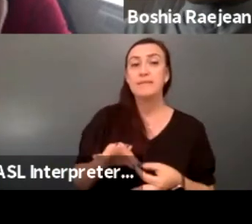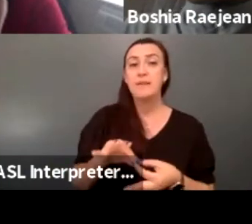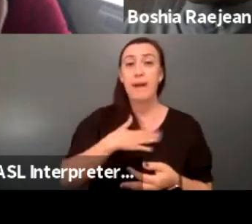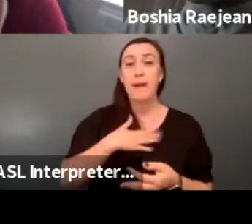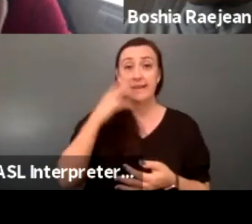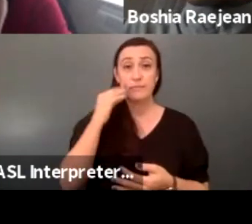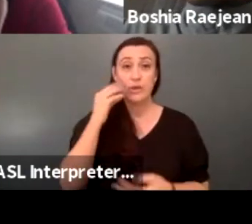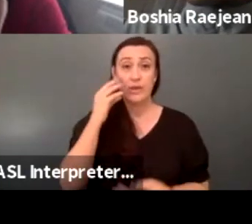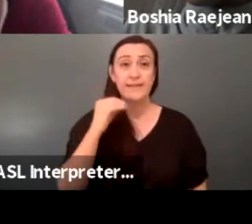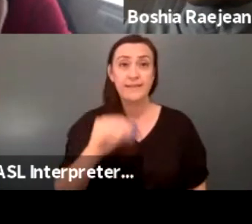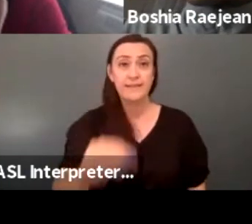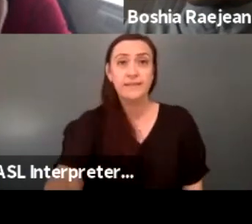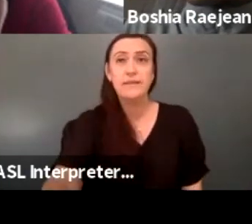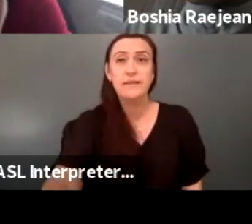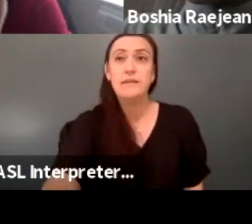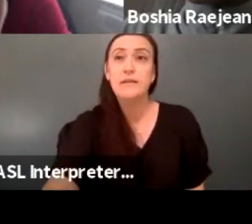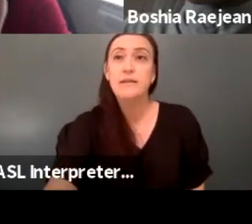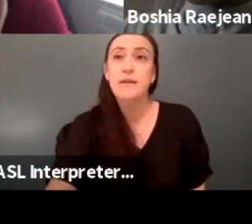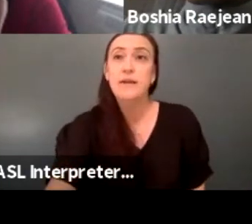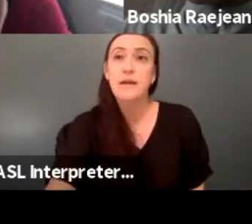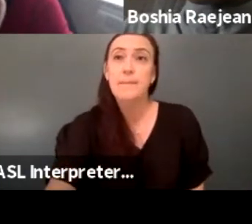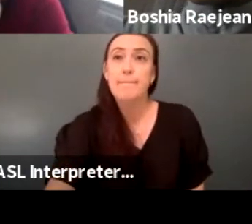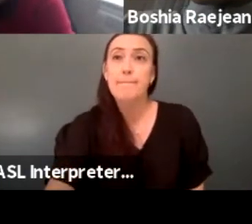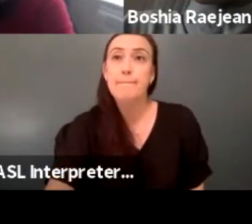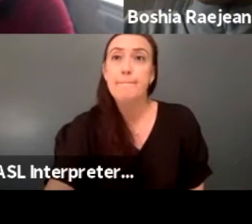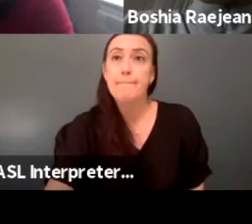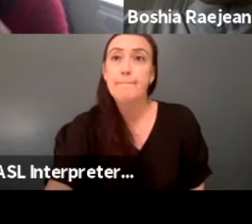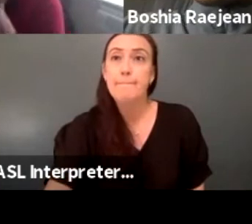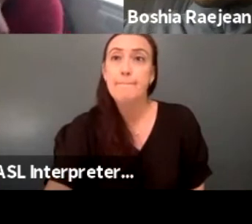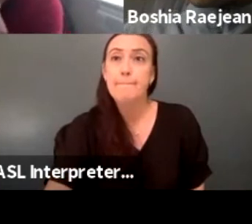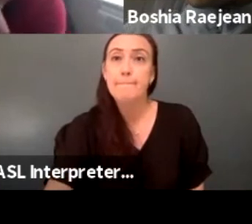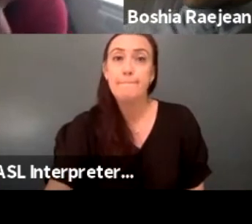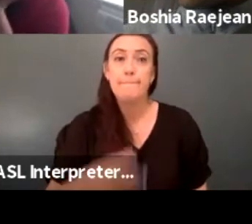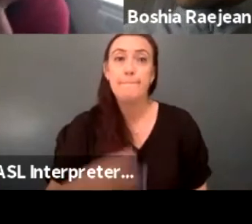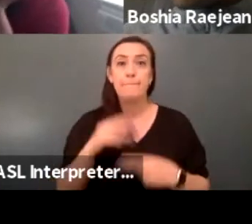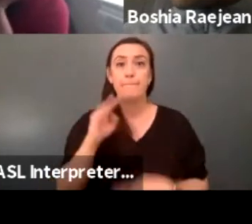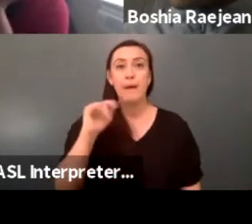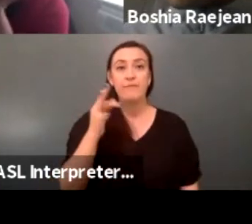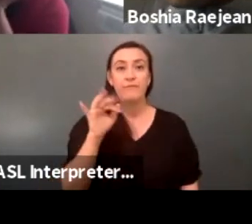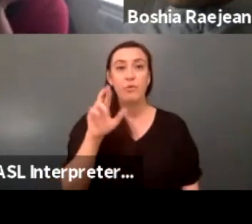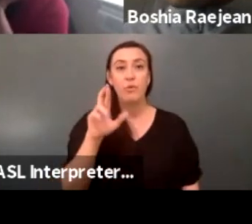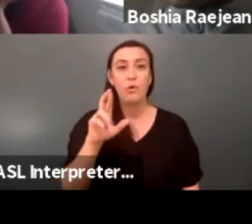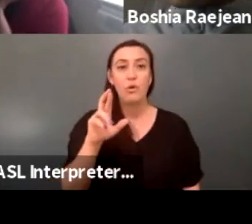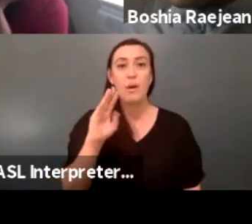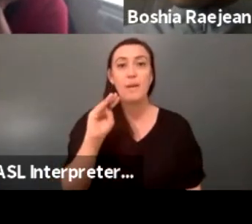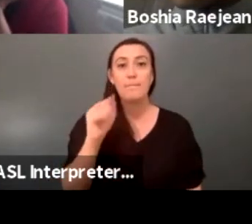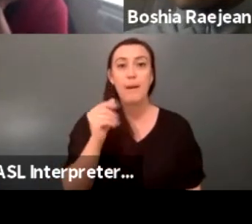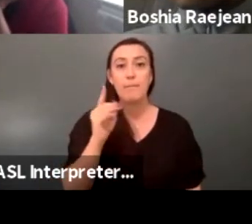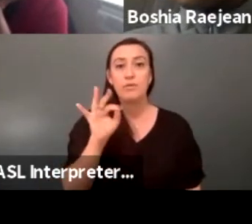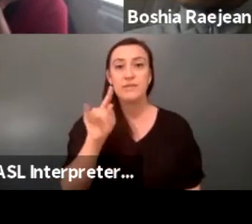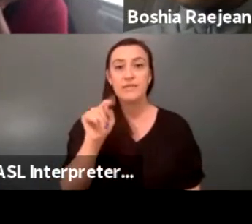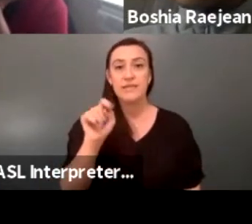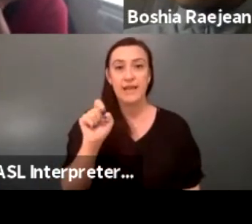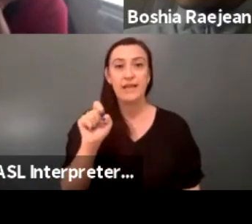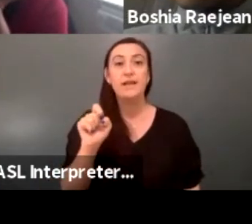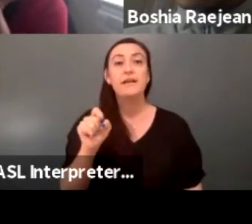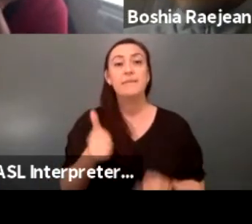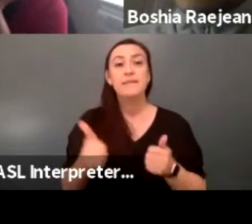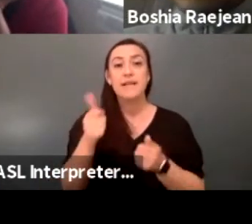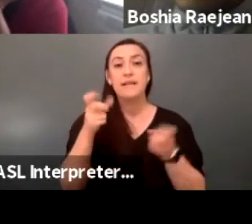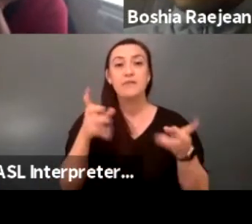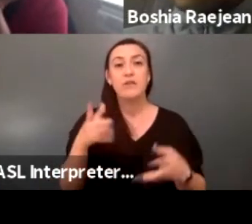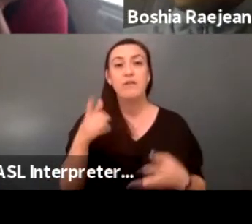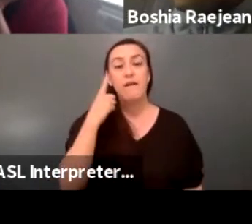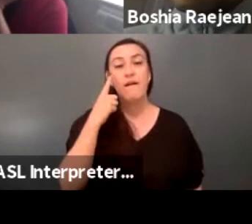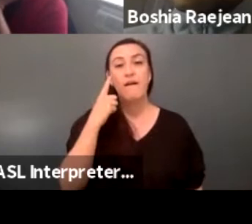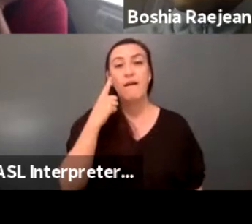experience. My name is Mafor Mambote. I'm the executive director of Siren Protectors of the Rainforest. We're a